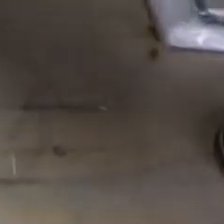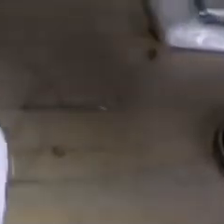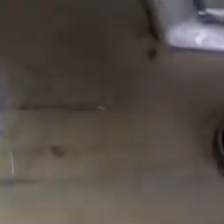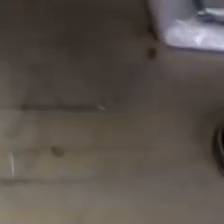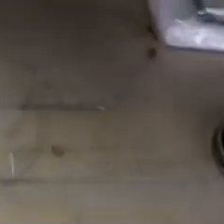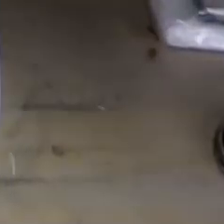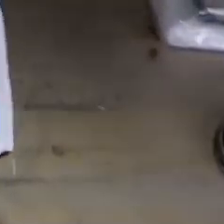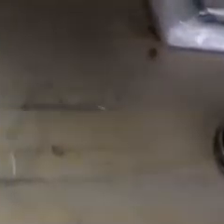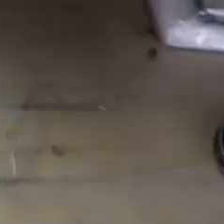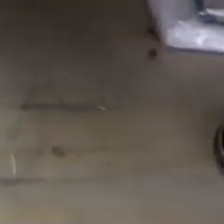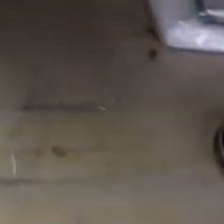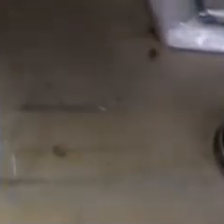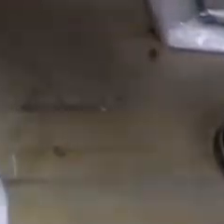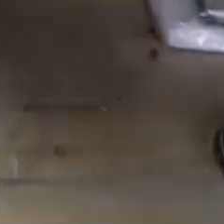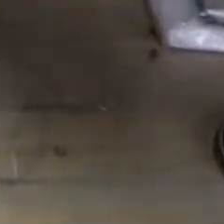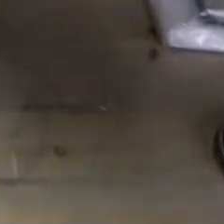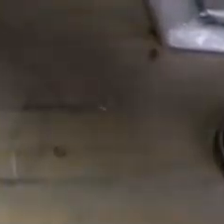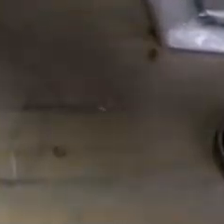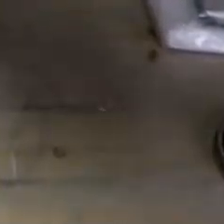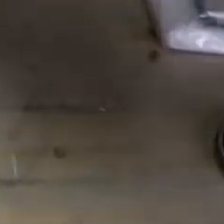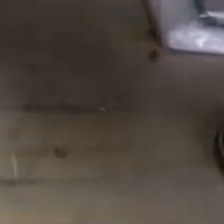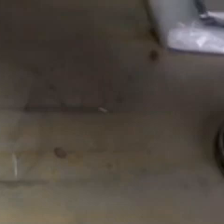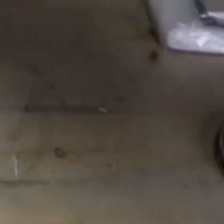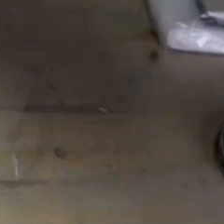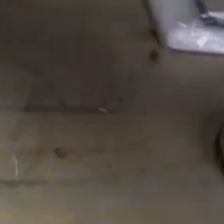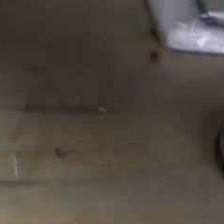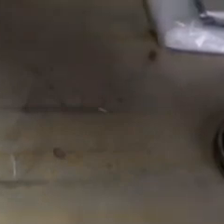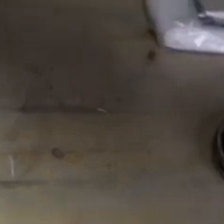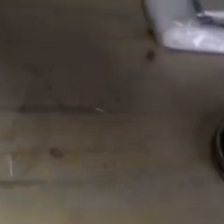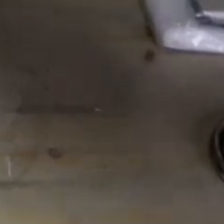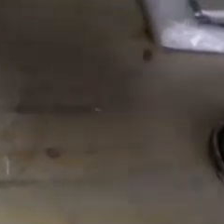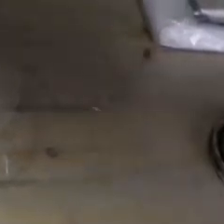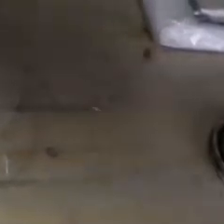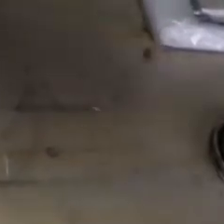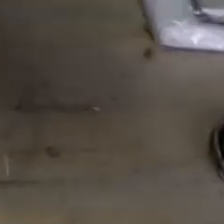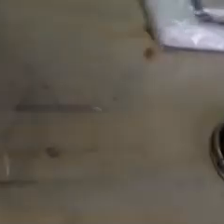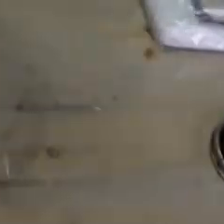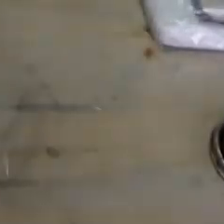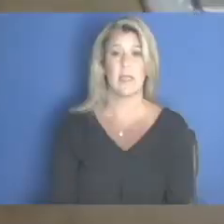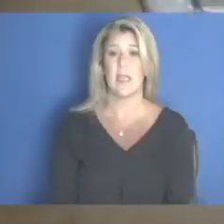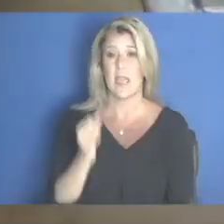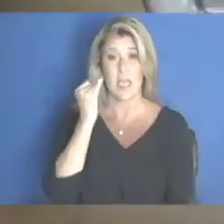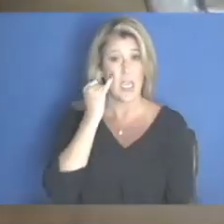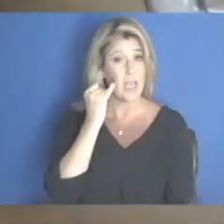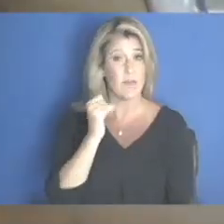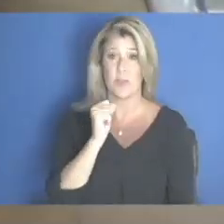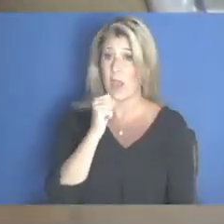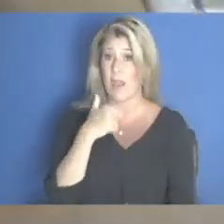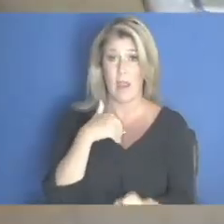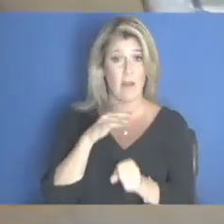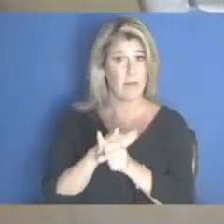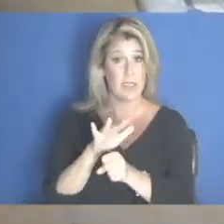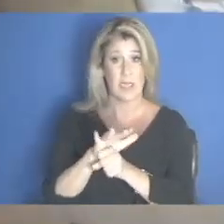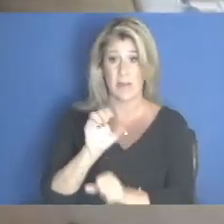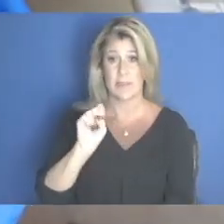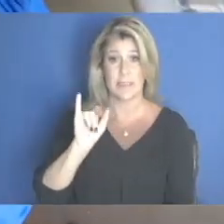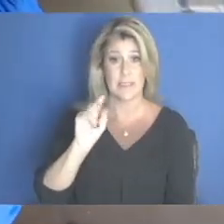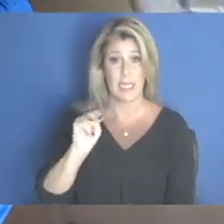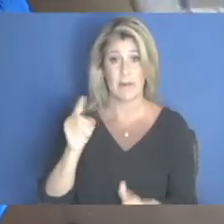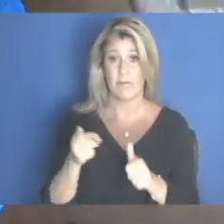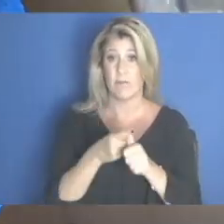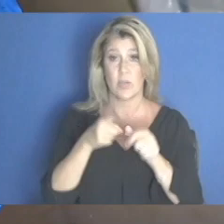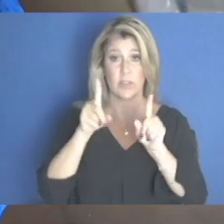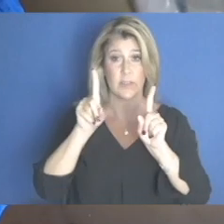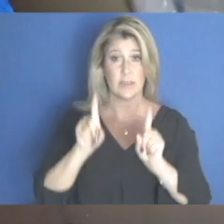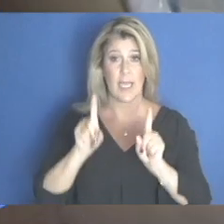And now you simply spread it evenly with the applicator pad. If you don't grab enough stain in the first